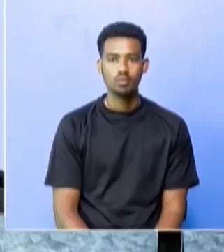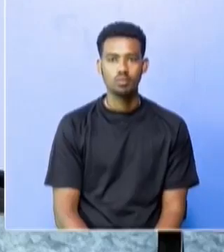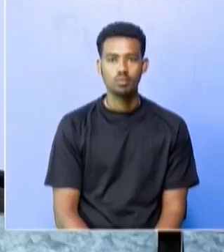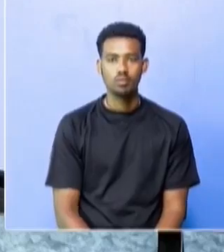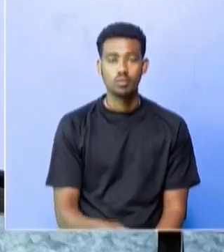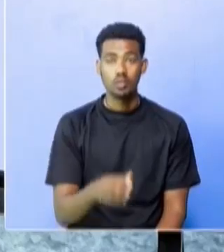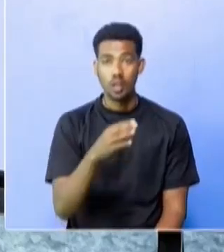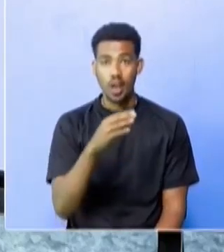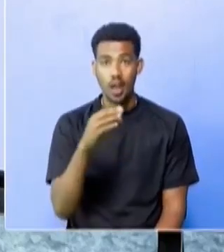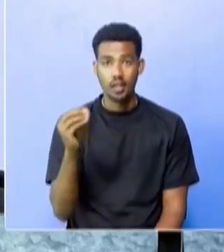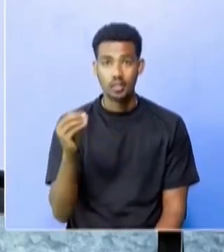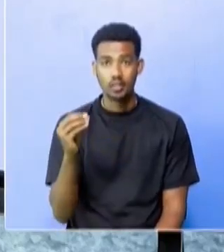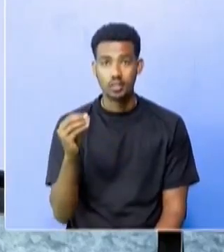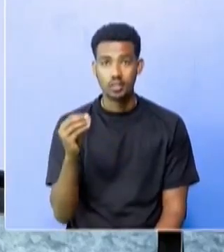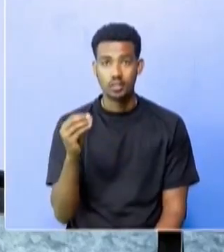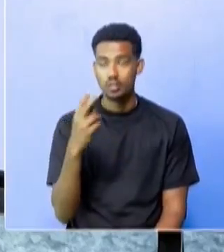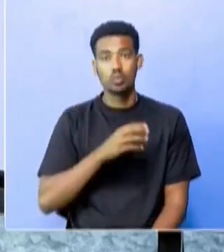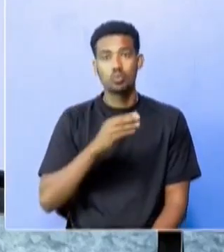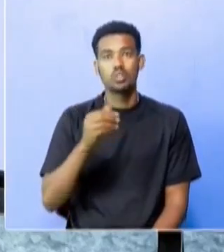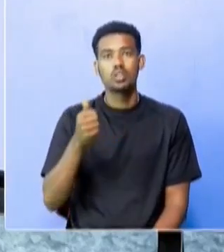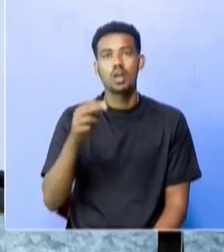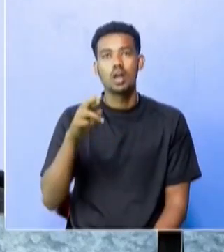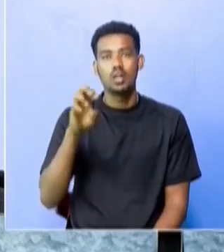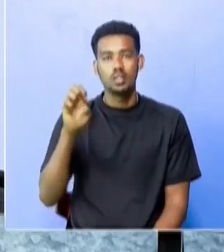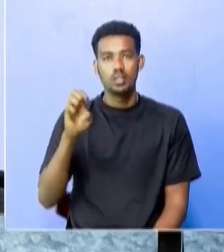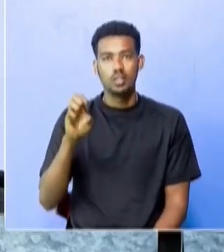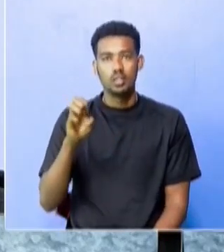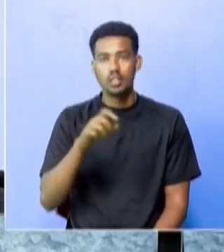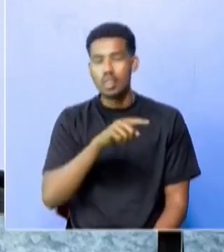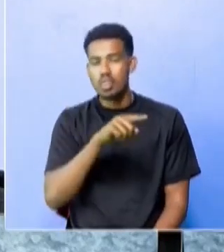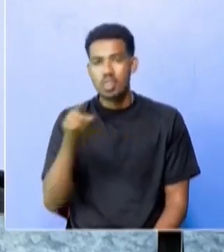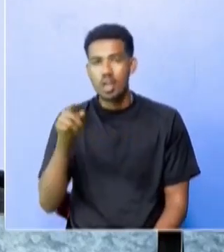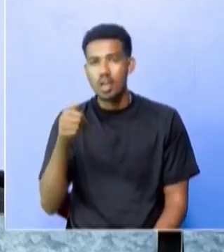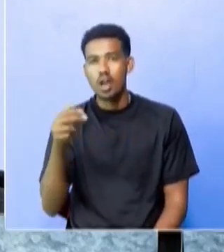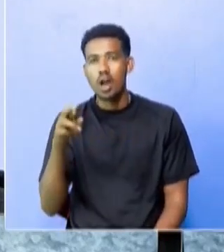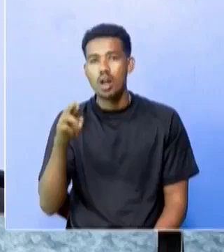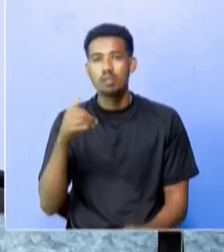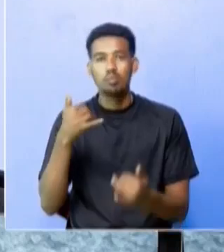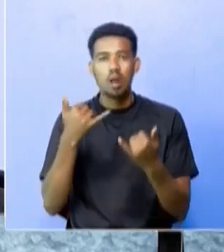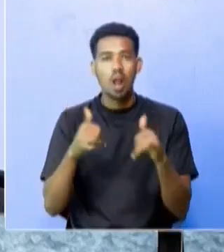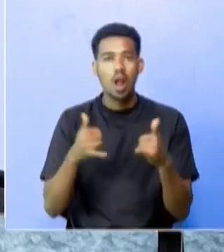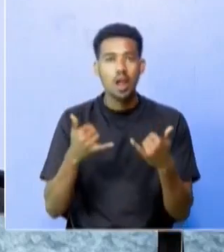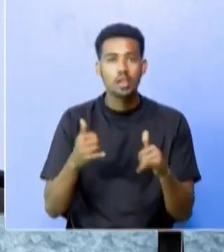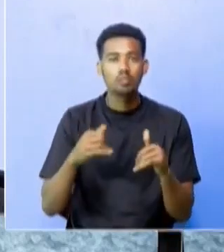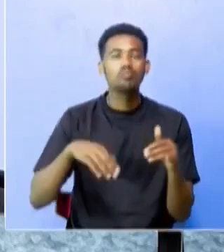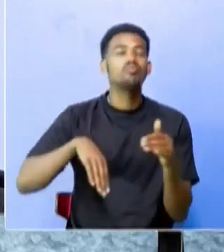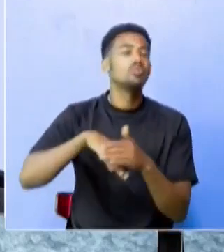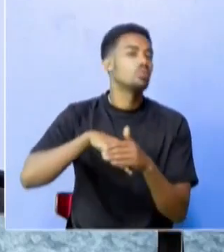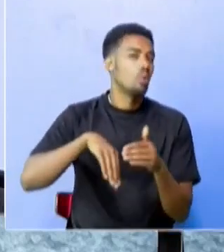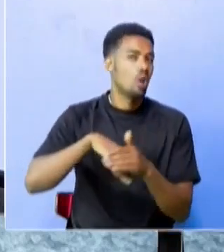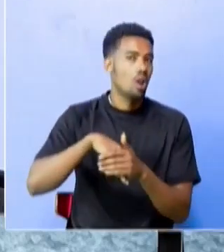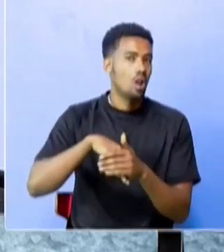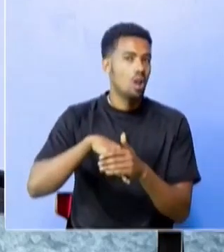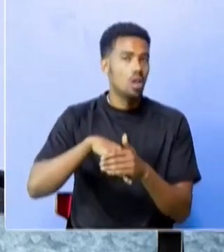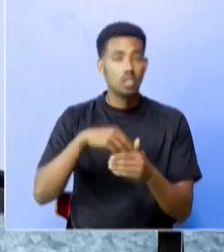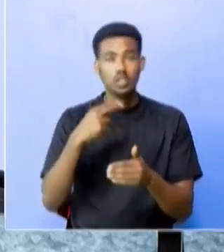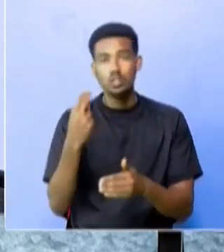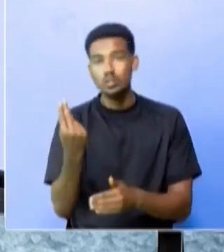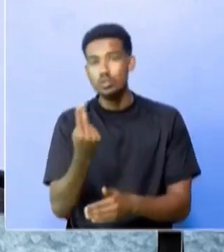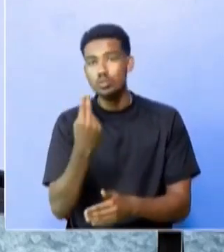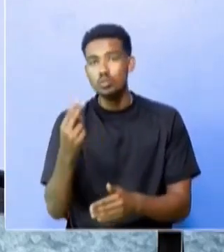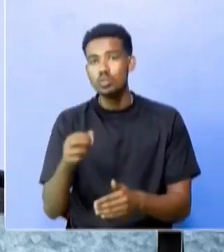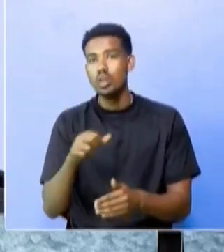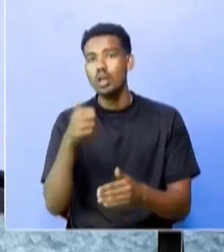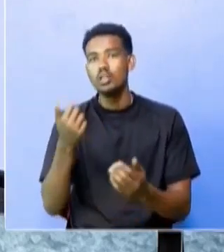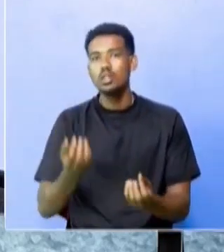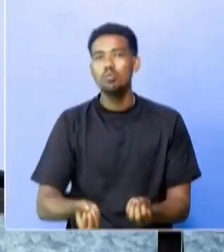And also, look students here, they are playing football. Let us use, for example, another